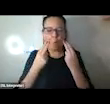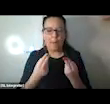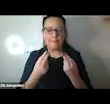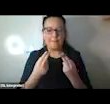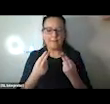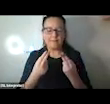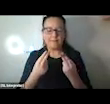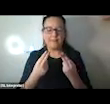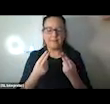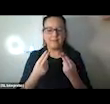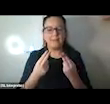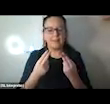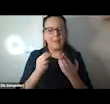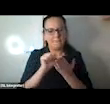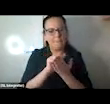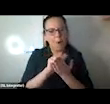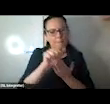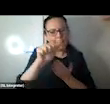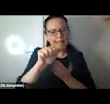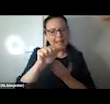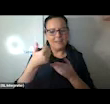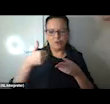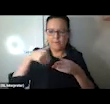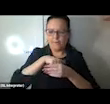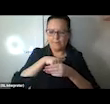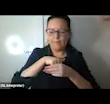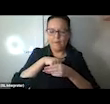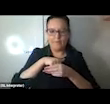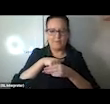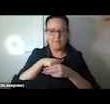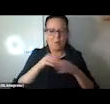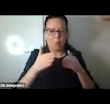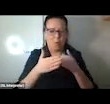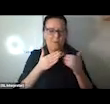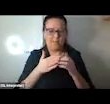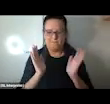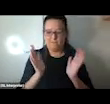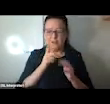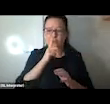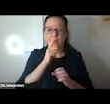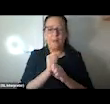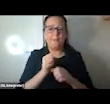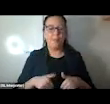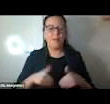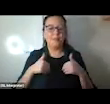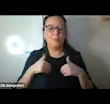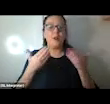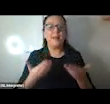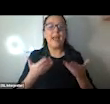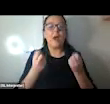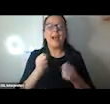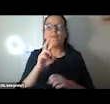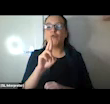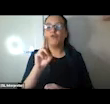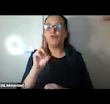publications that are part and parcel of what we're talking about here this morning. So we have Ruth O'Reilly